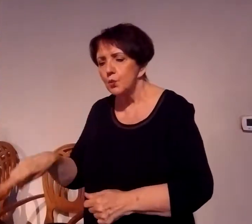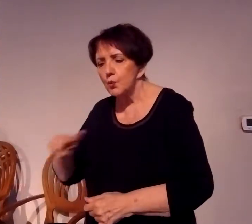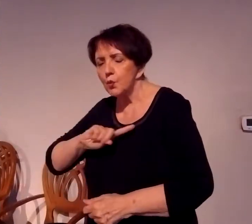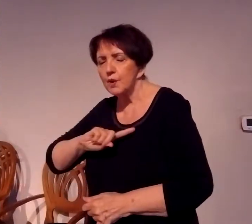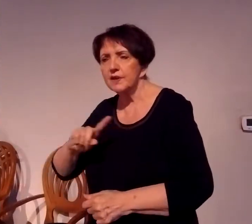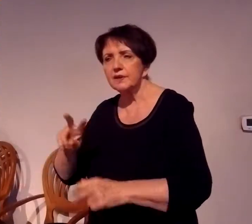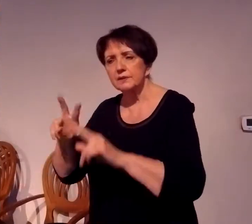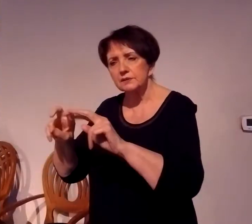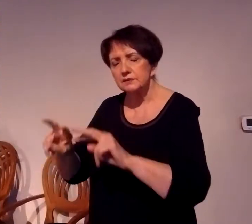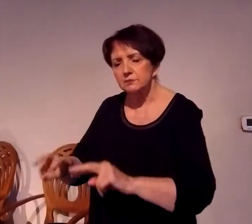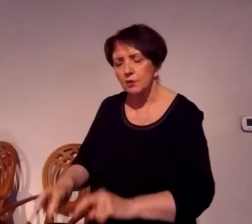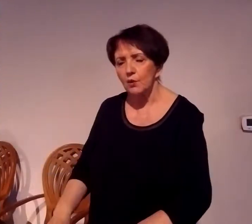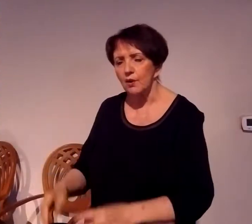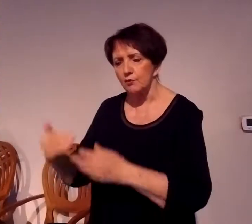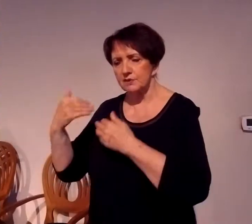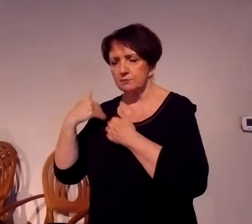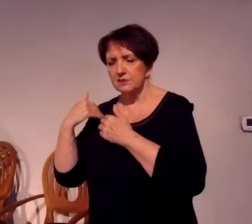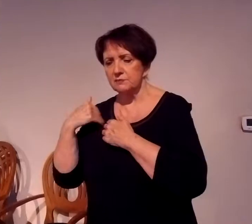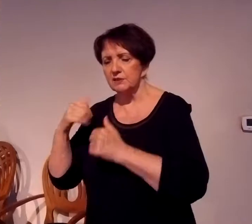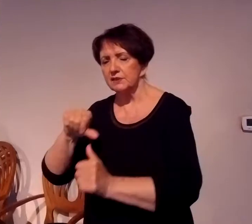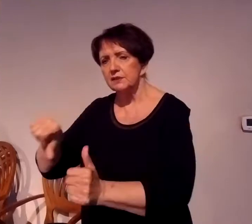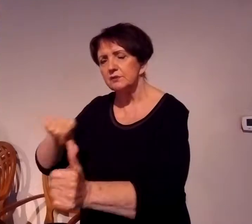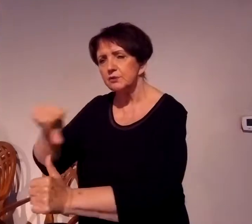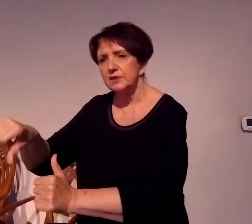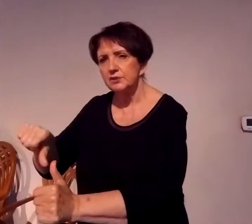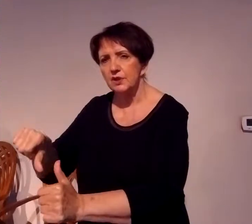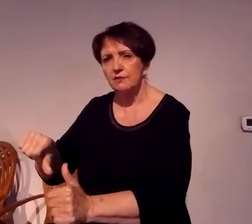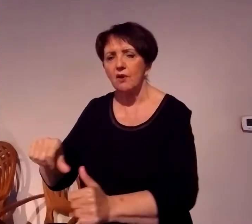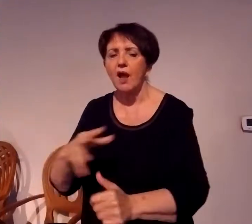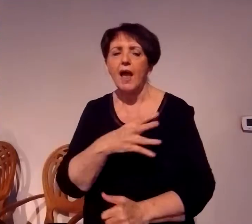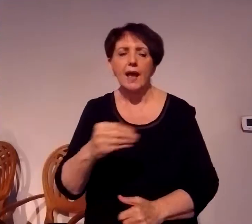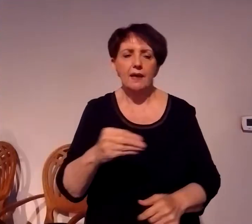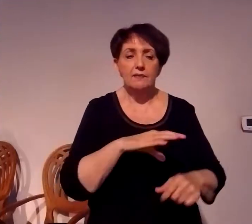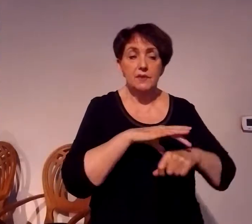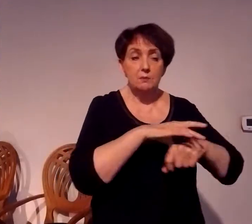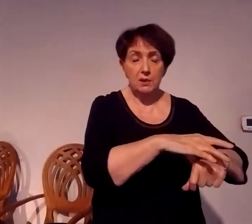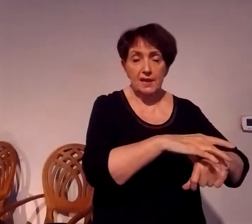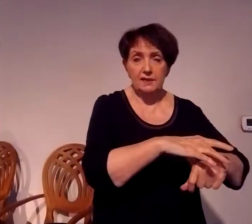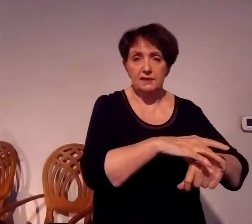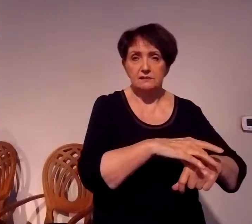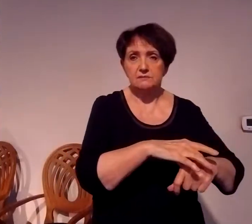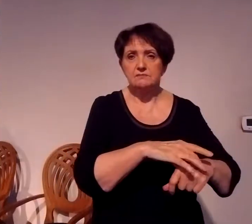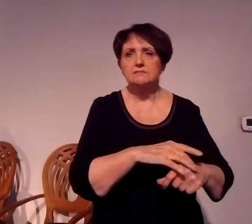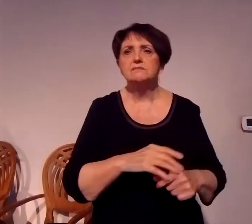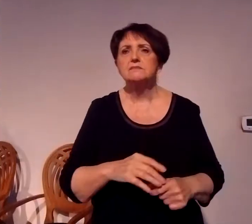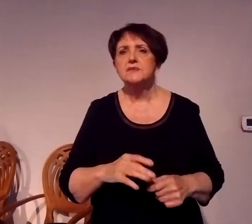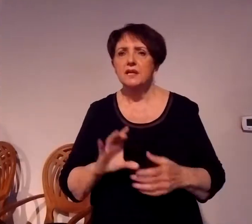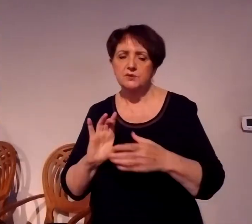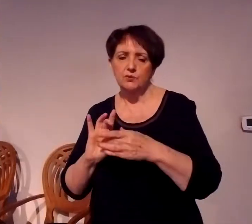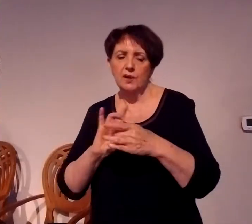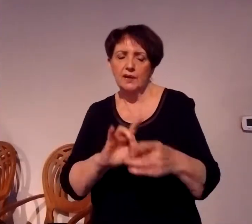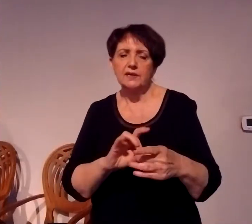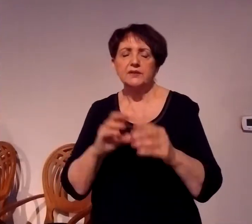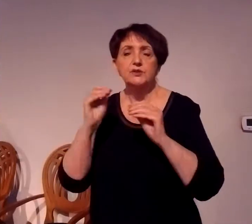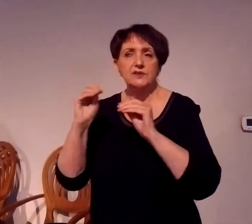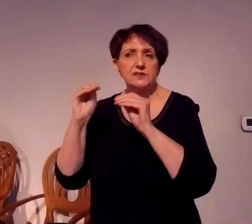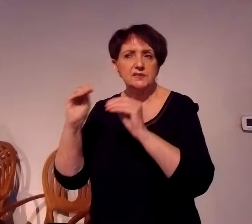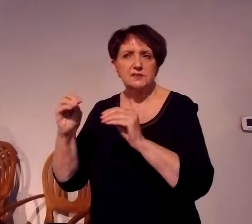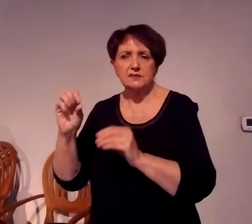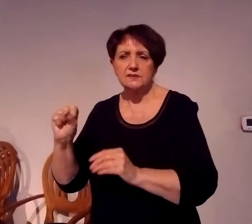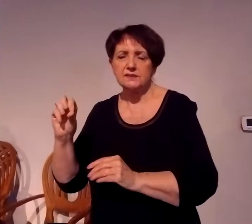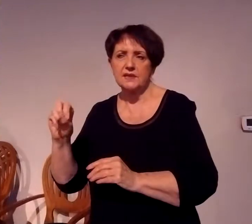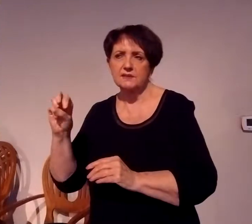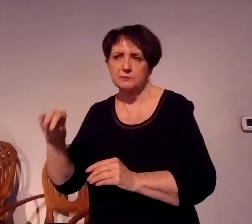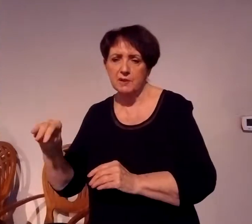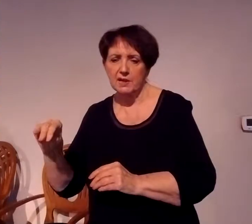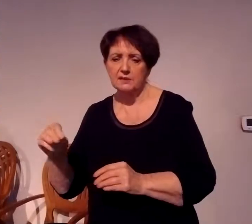responsibility to each other and our planet as it springs from the teachings of the science of mind, our roots in Christianity